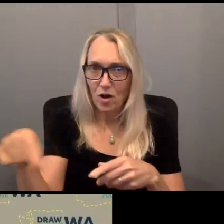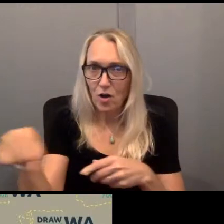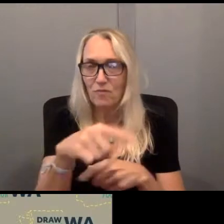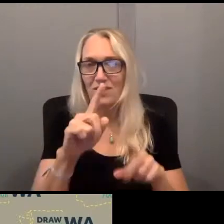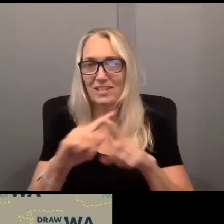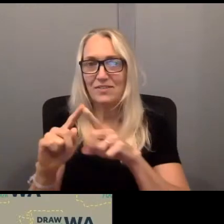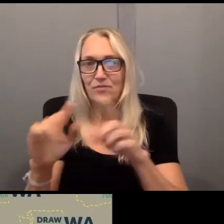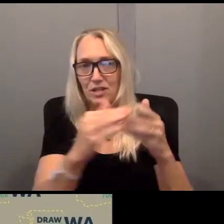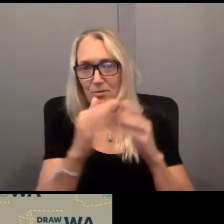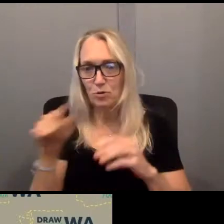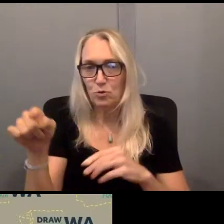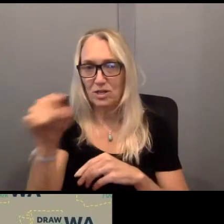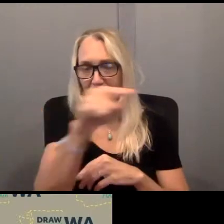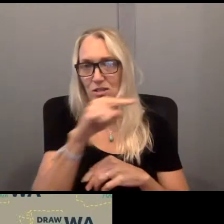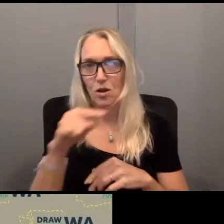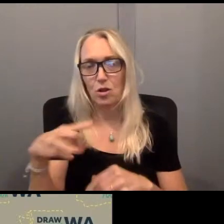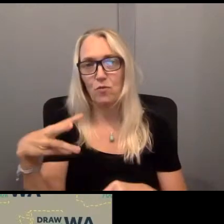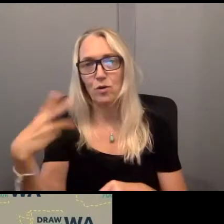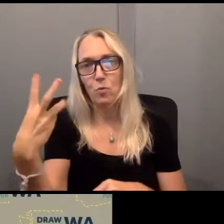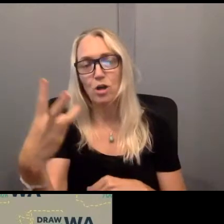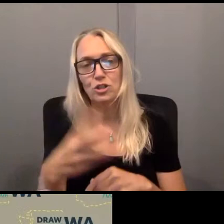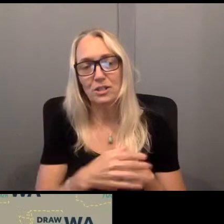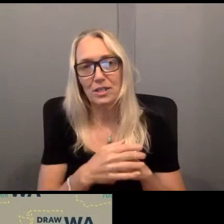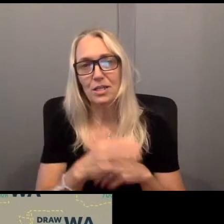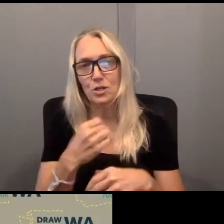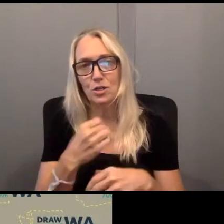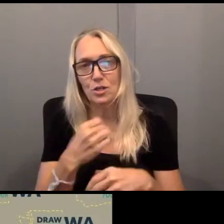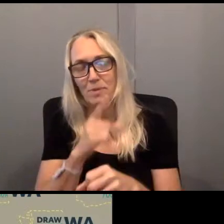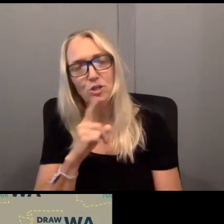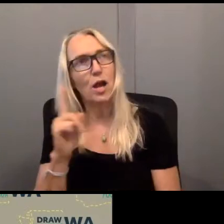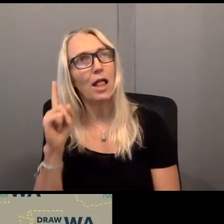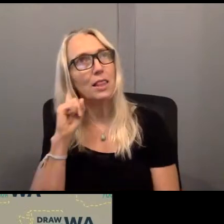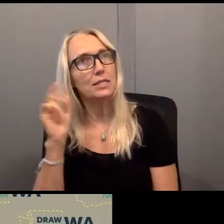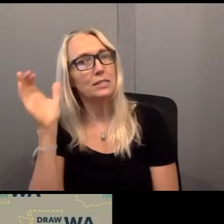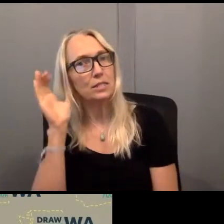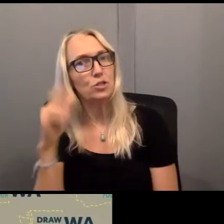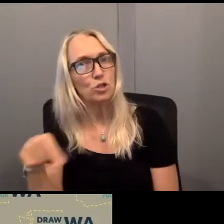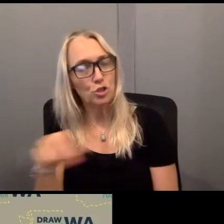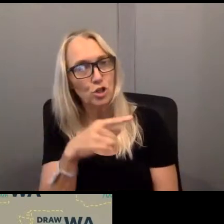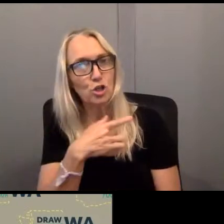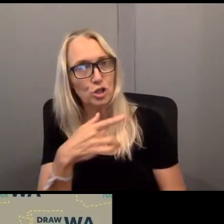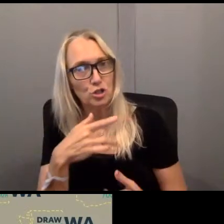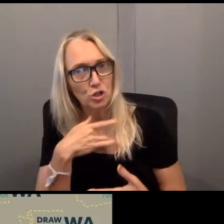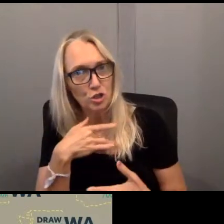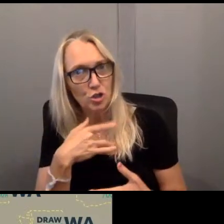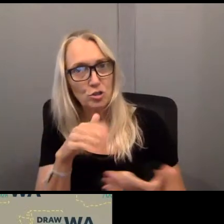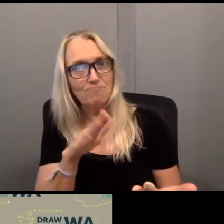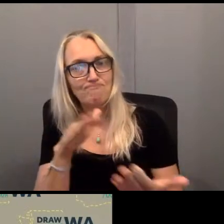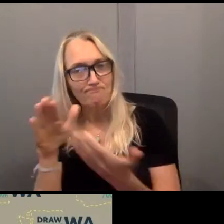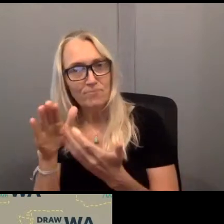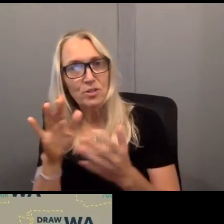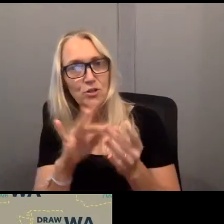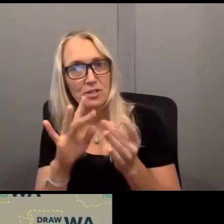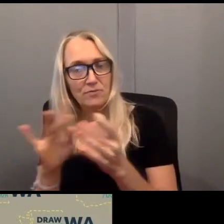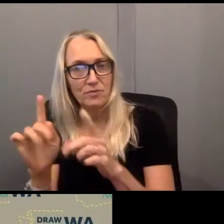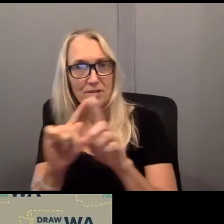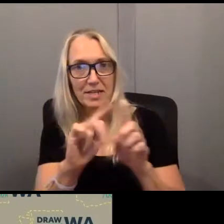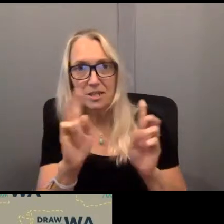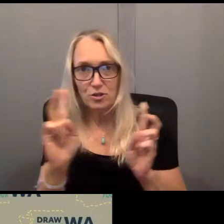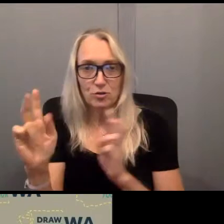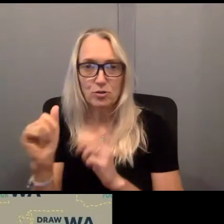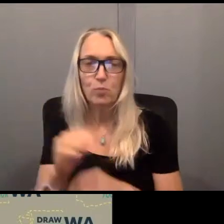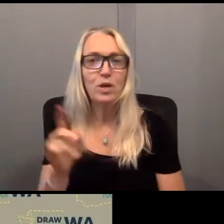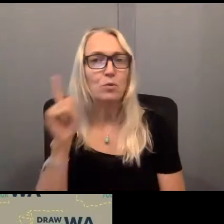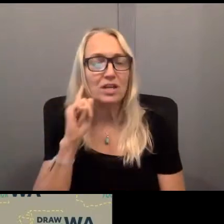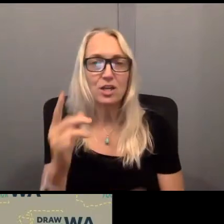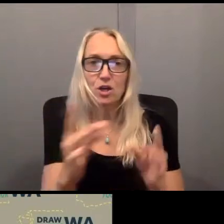as fully as I can and to hear and address your concerns and requests. Throughout our tenure as commissioners, we will hear public